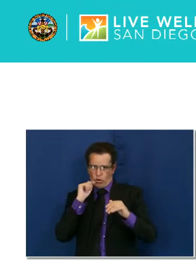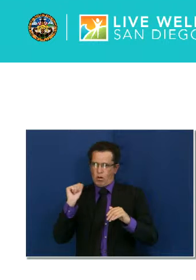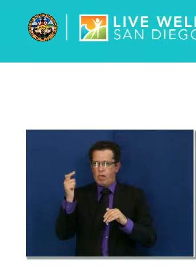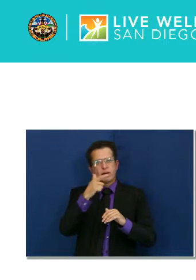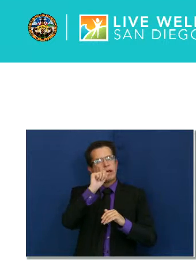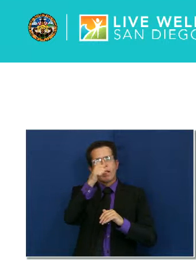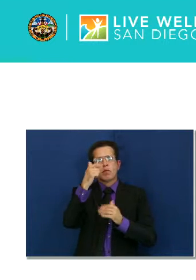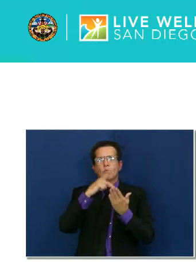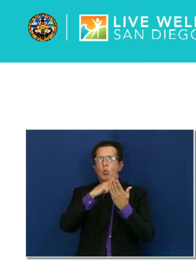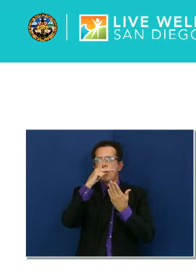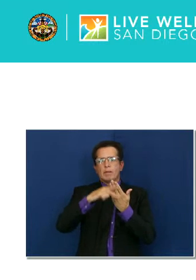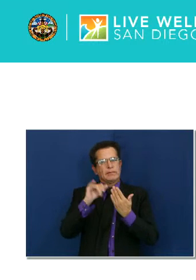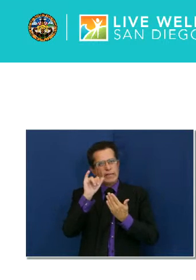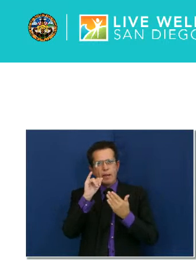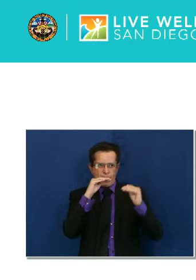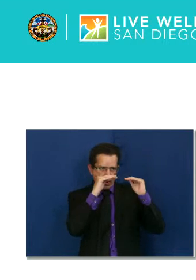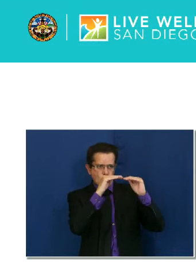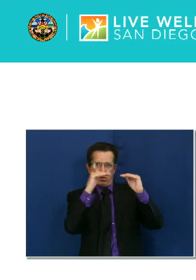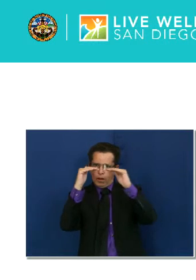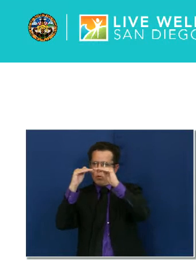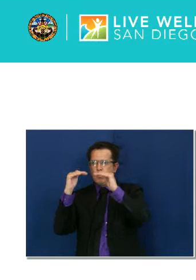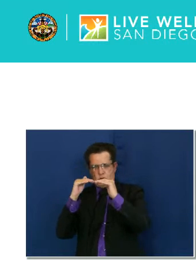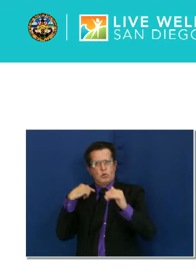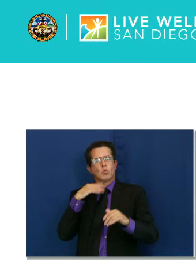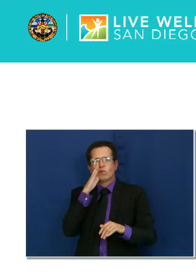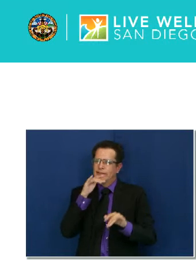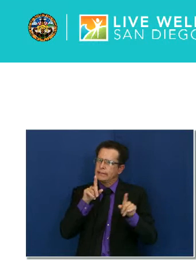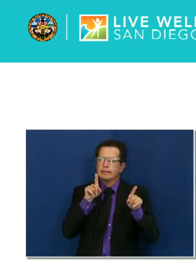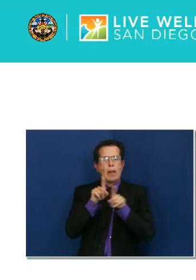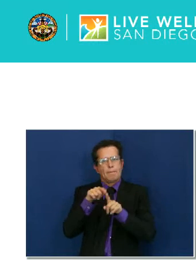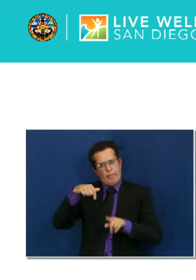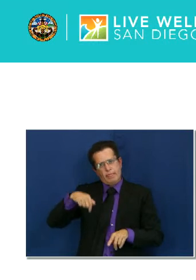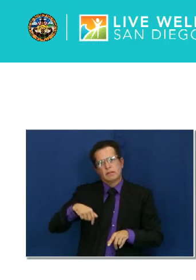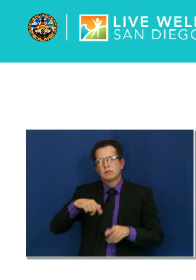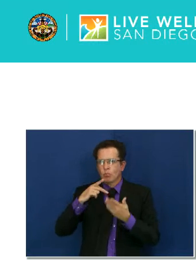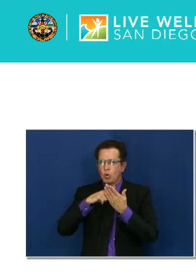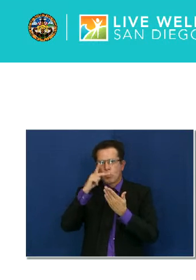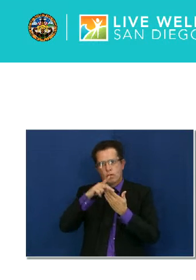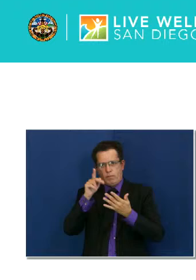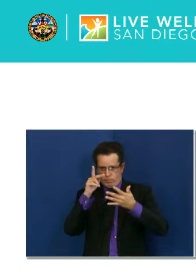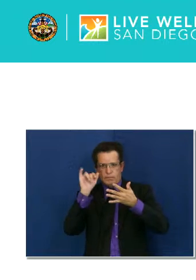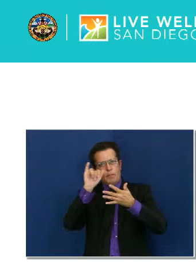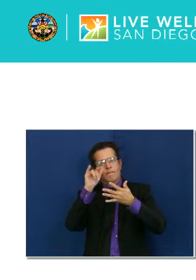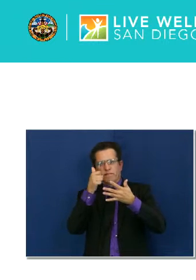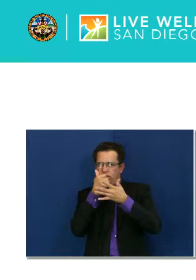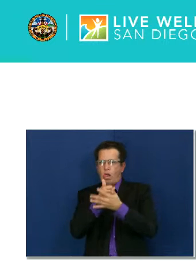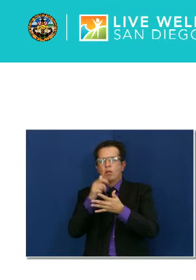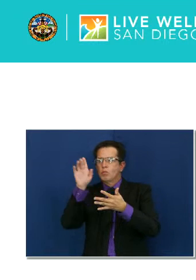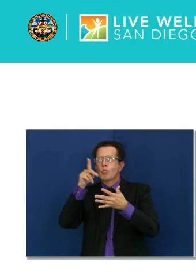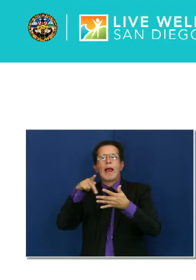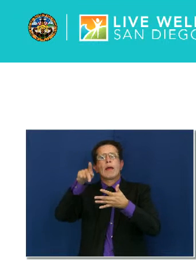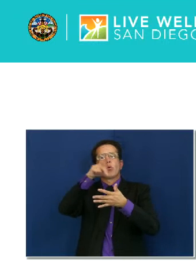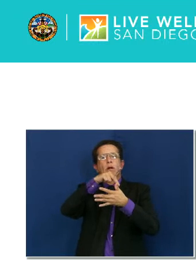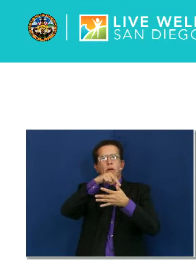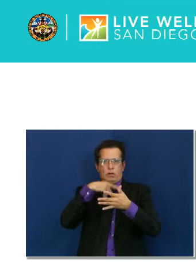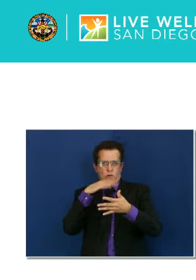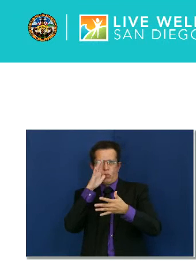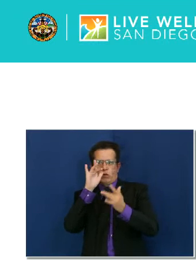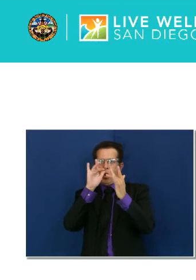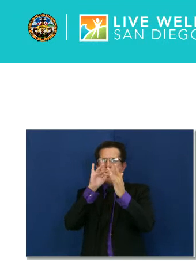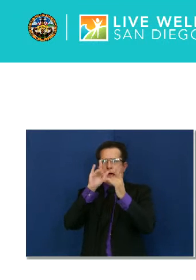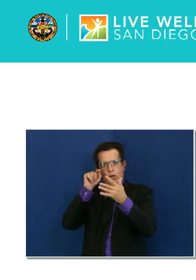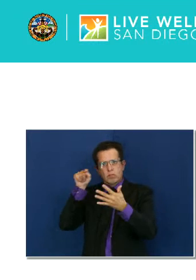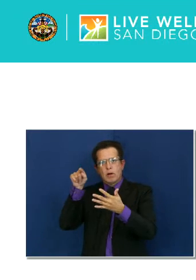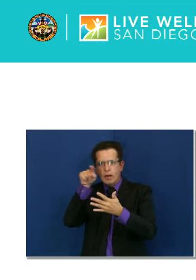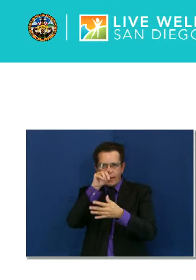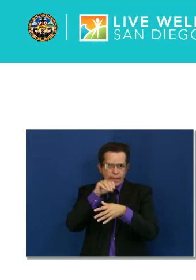other programs and services, we will do the same thing here. And this includes prioritization. It will include communication, outreach, and